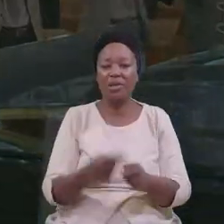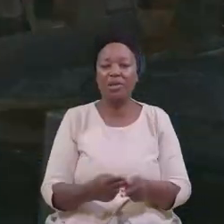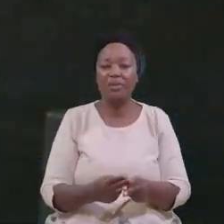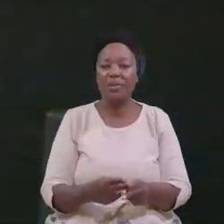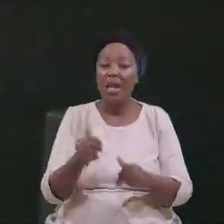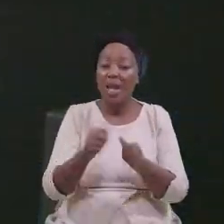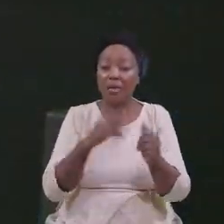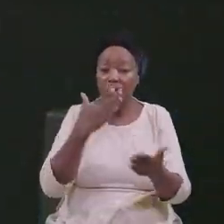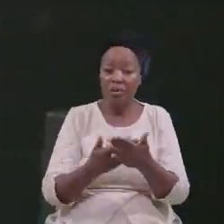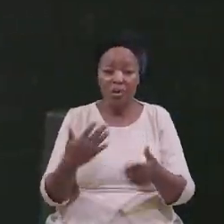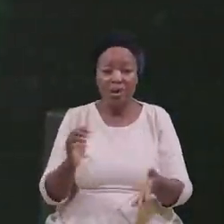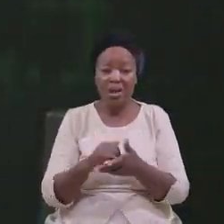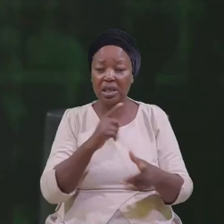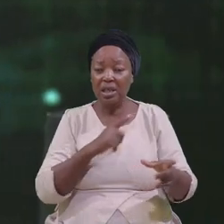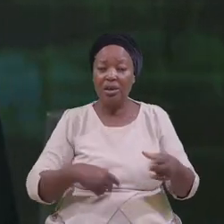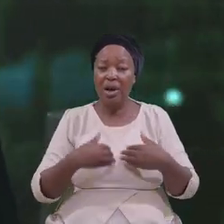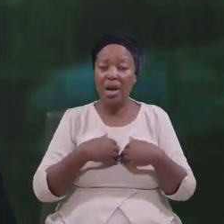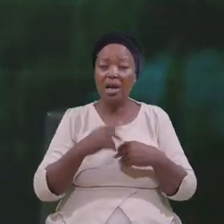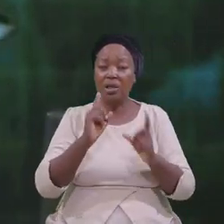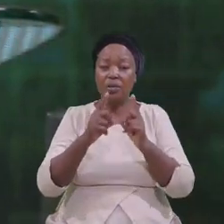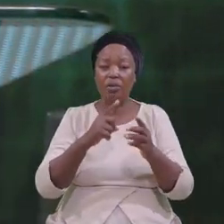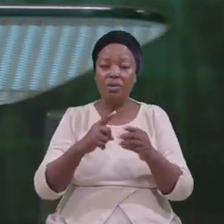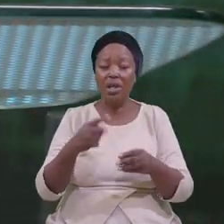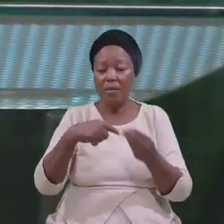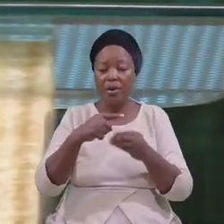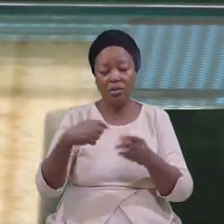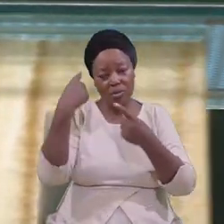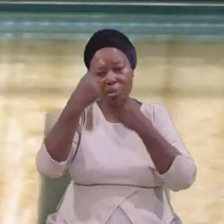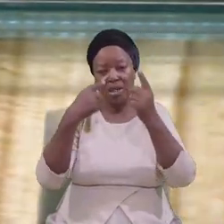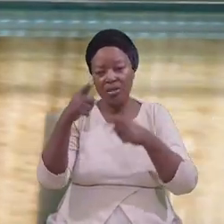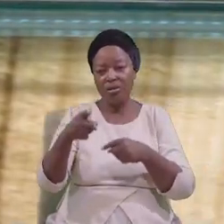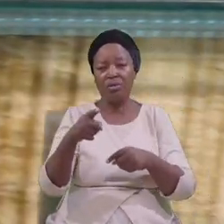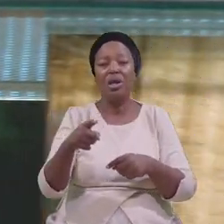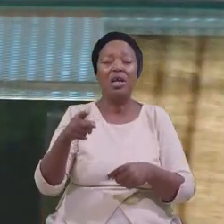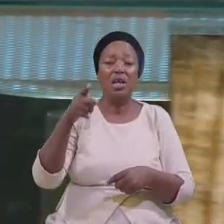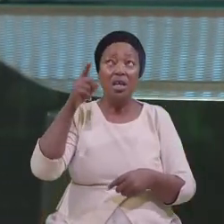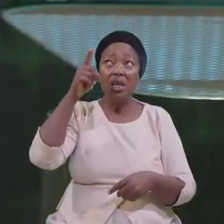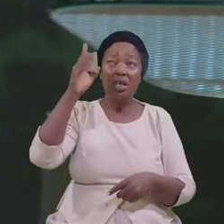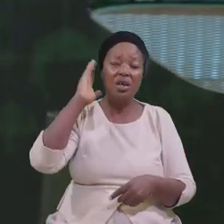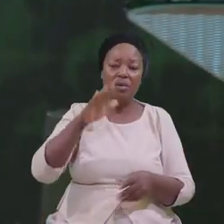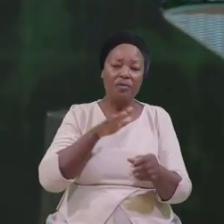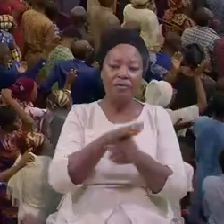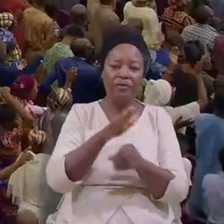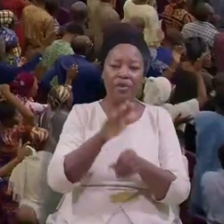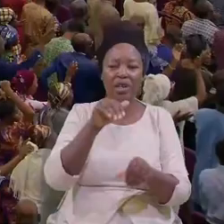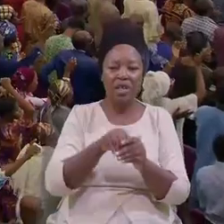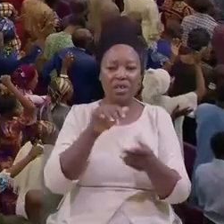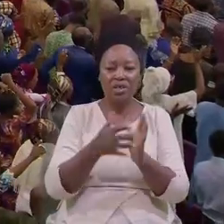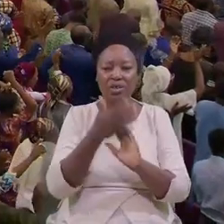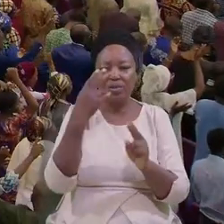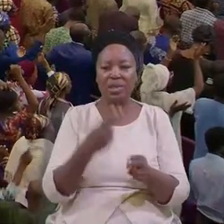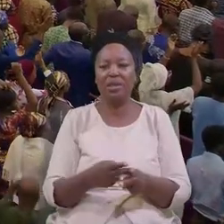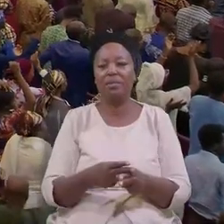Every good thing the Lord has spoken about concerning you, He will fulfill.